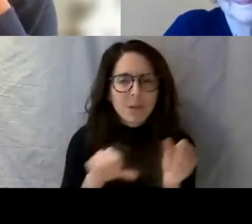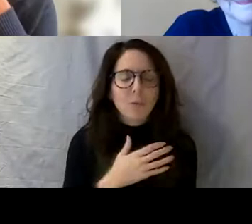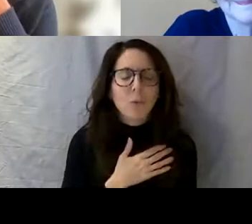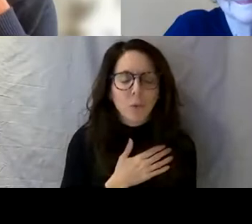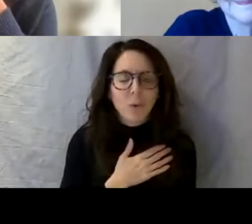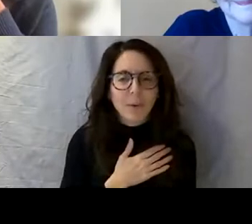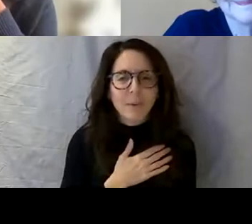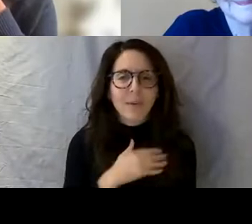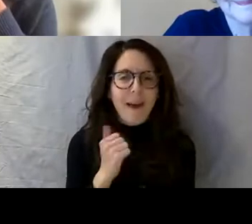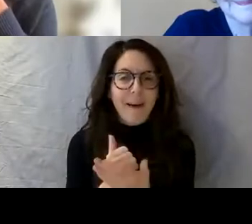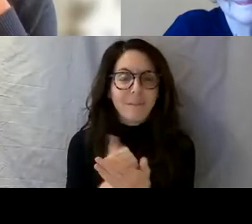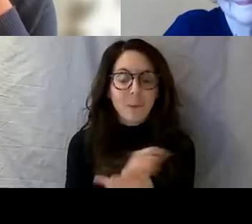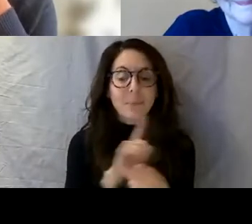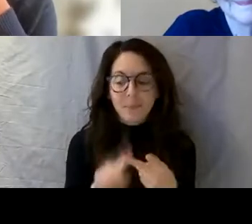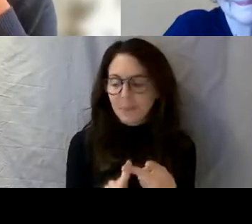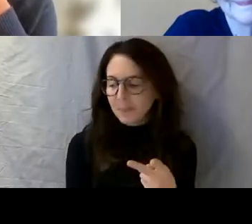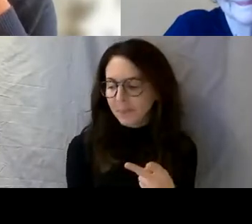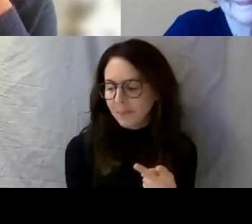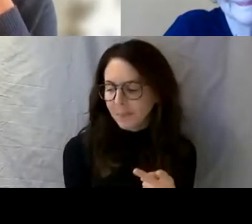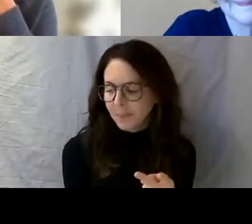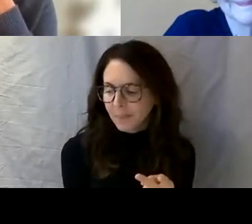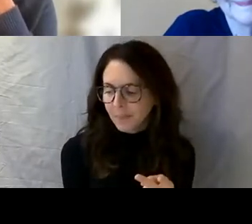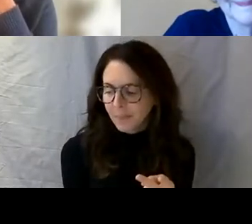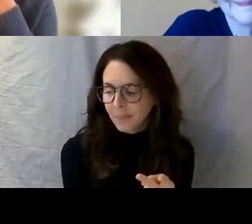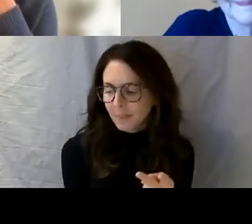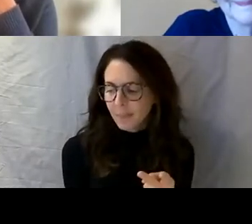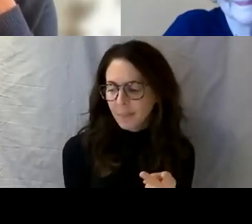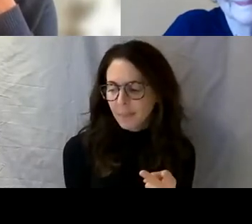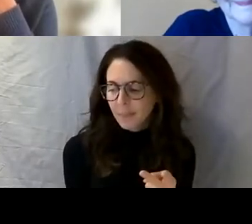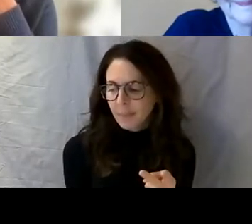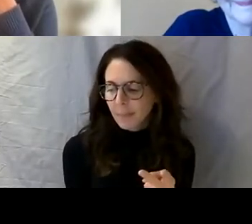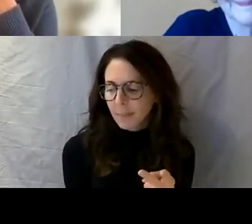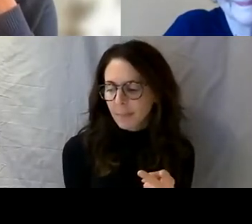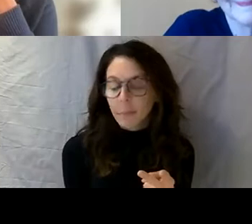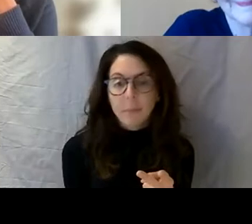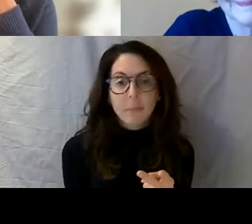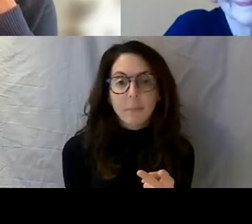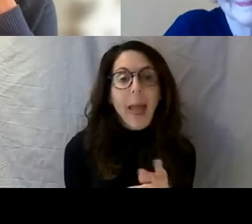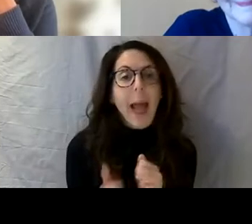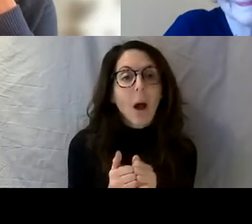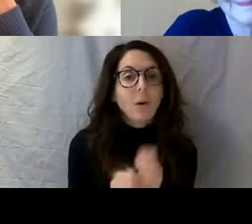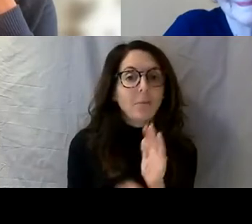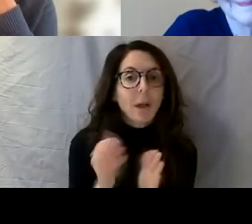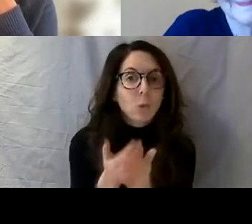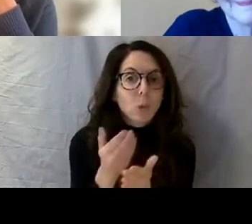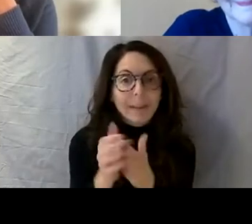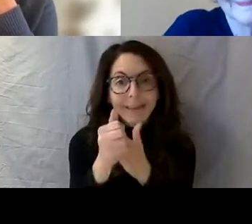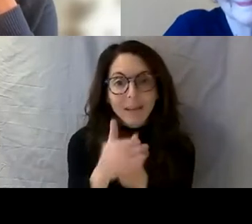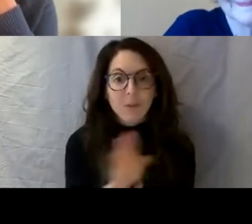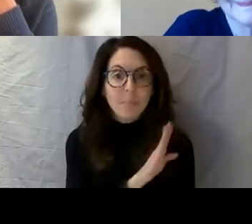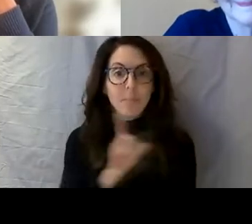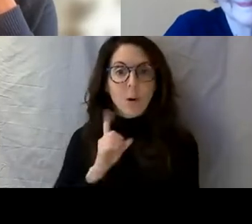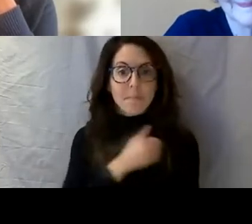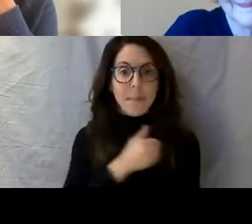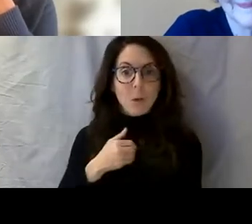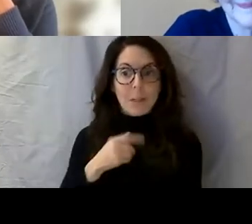thing. And in terms of finding new leaders and new board members, and specifically